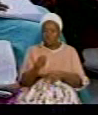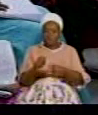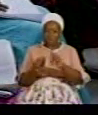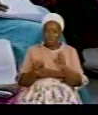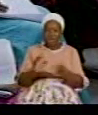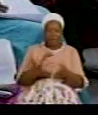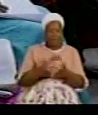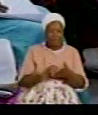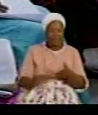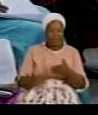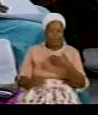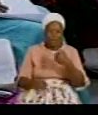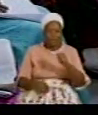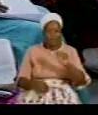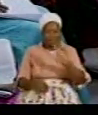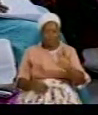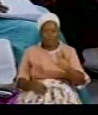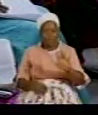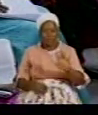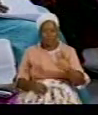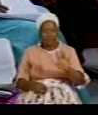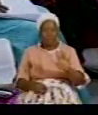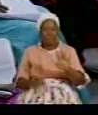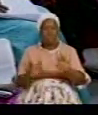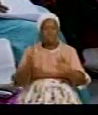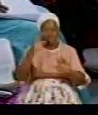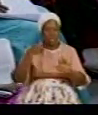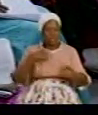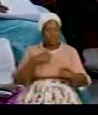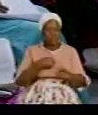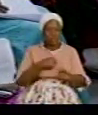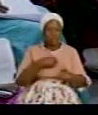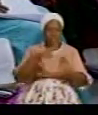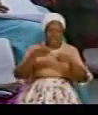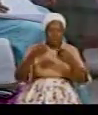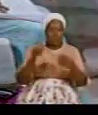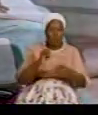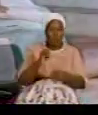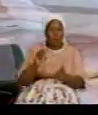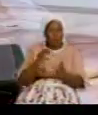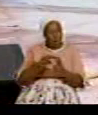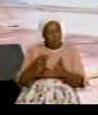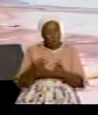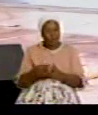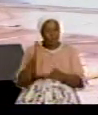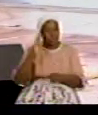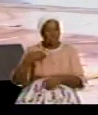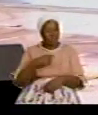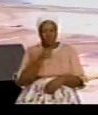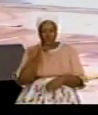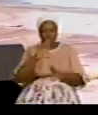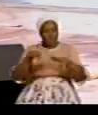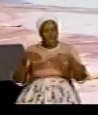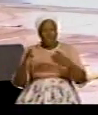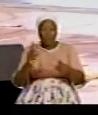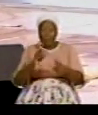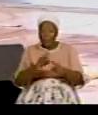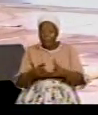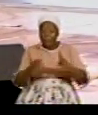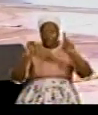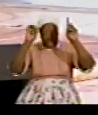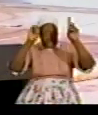verse 15, shall we give or shall we not give? But he,